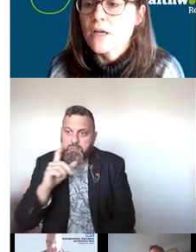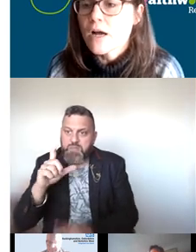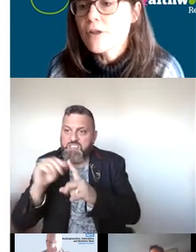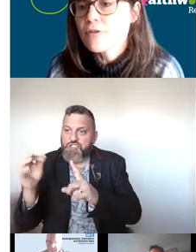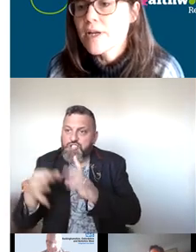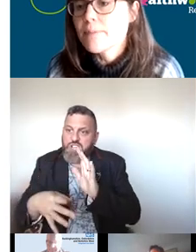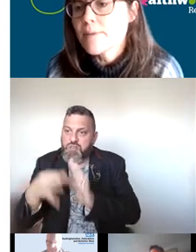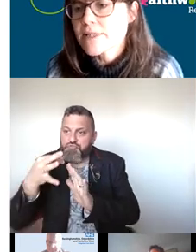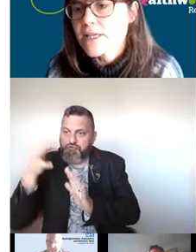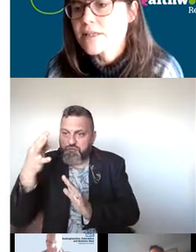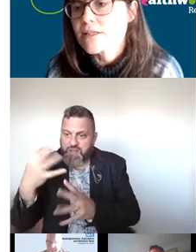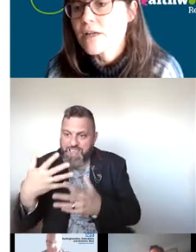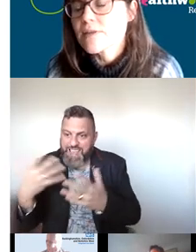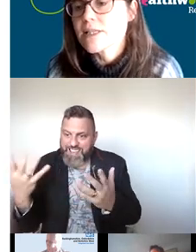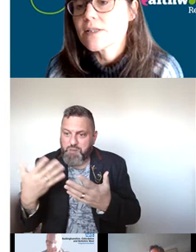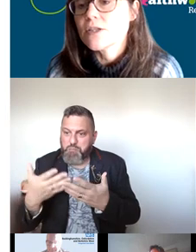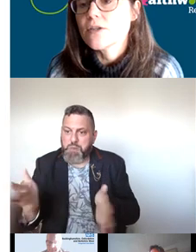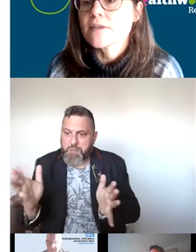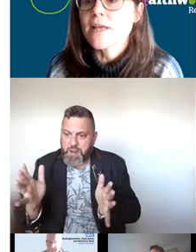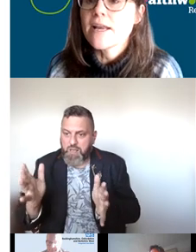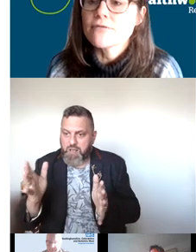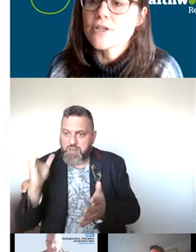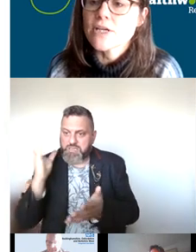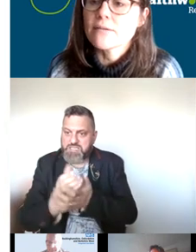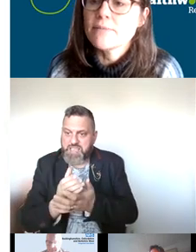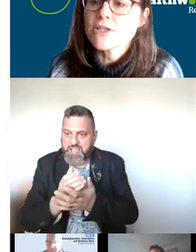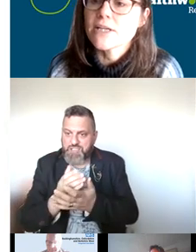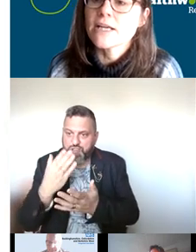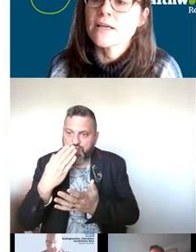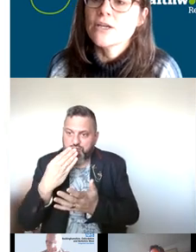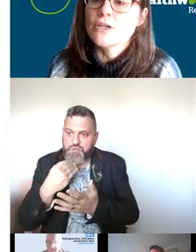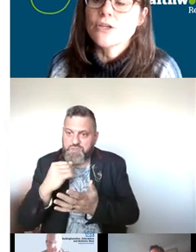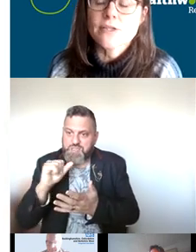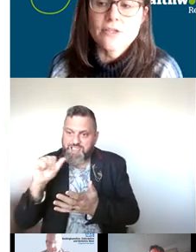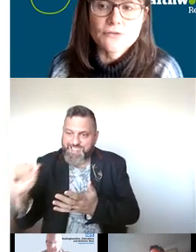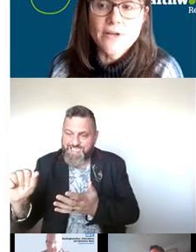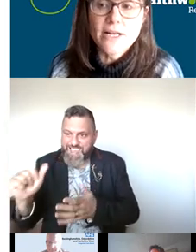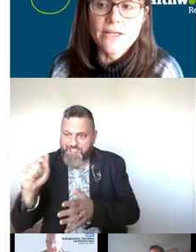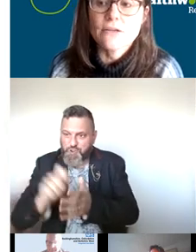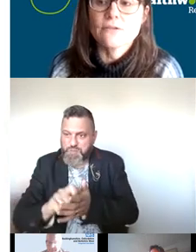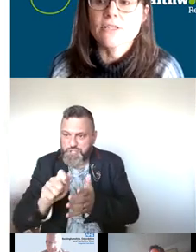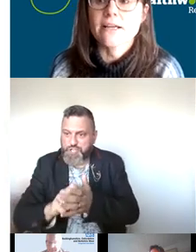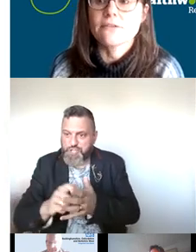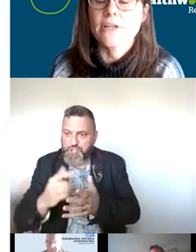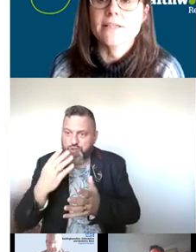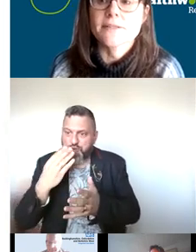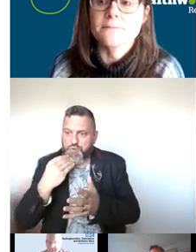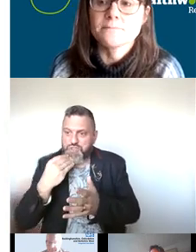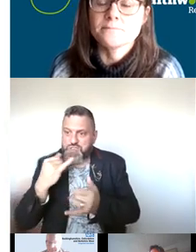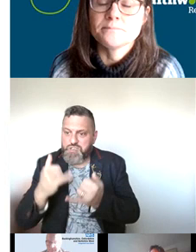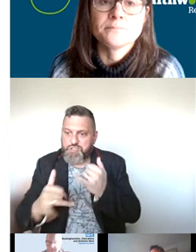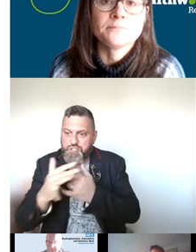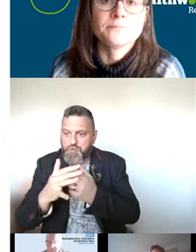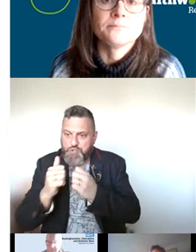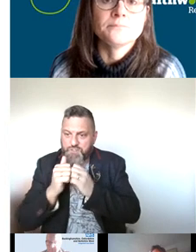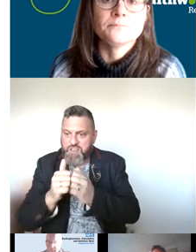improvement? Are there any public sector services using their leverage in commissioning using social value to tackle this?